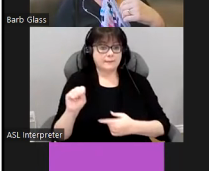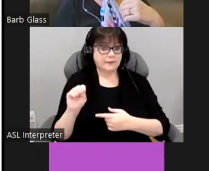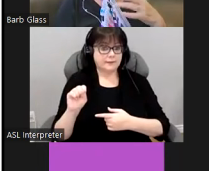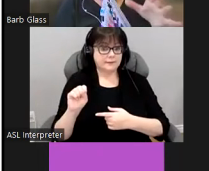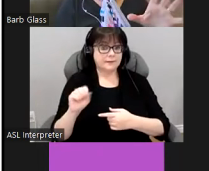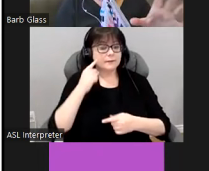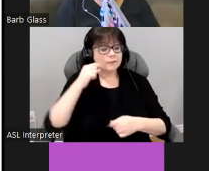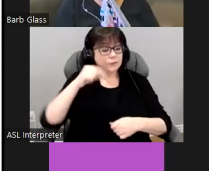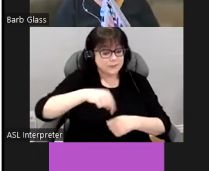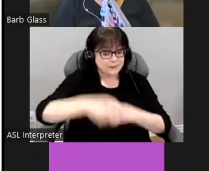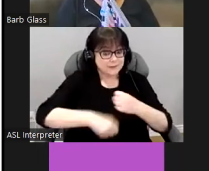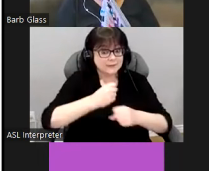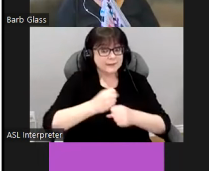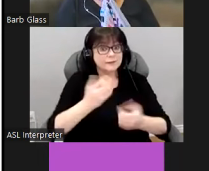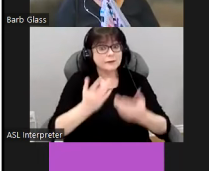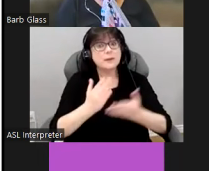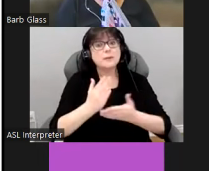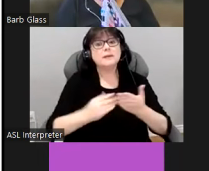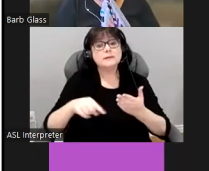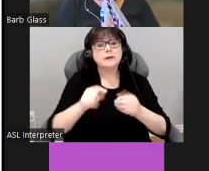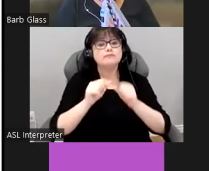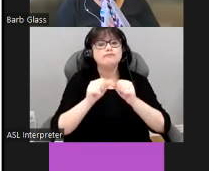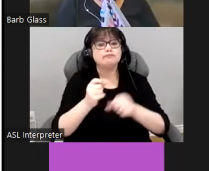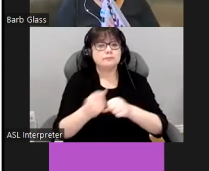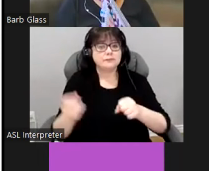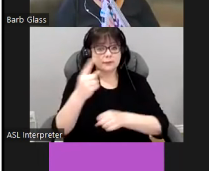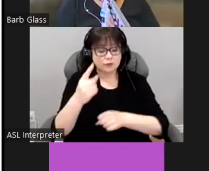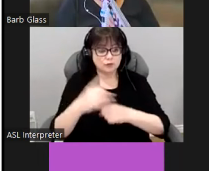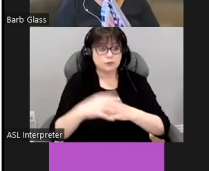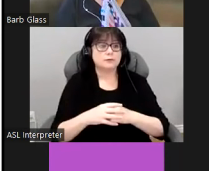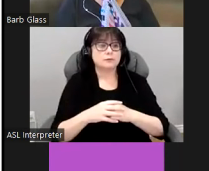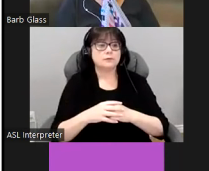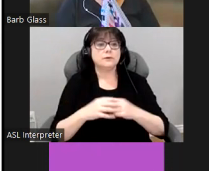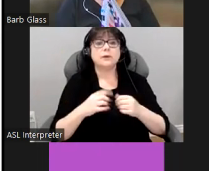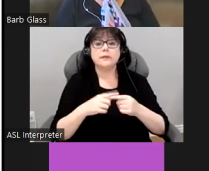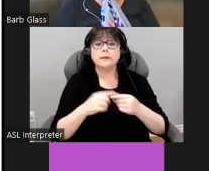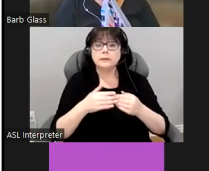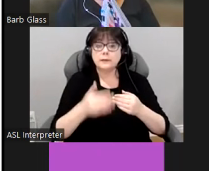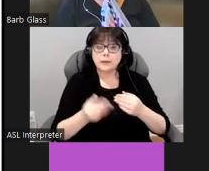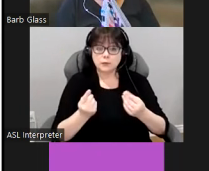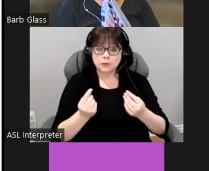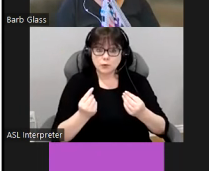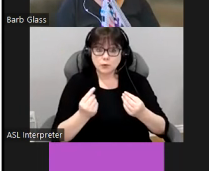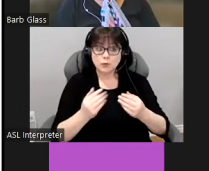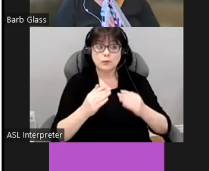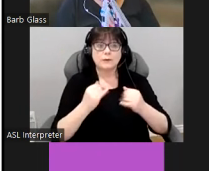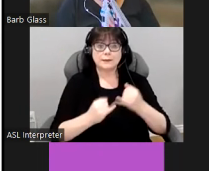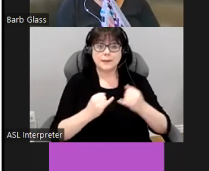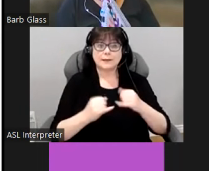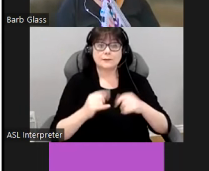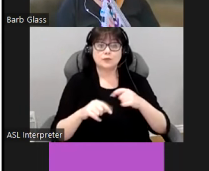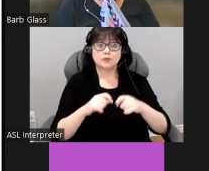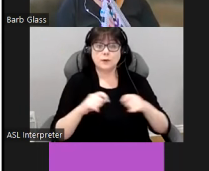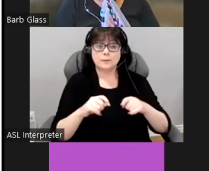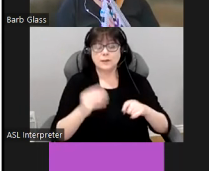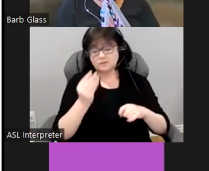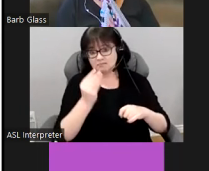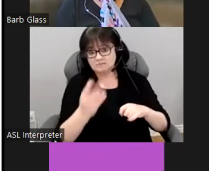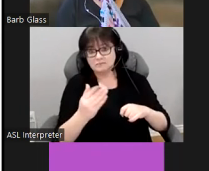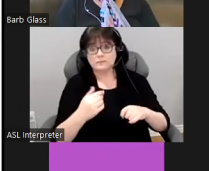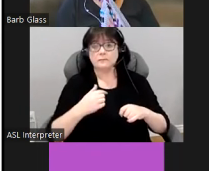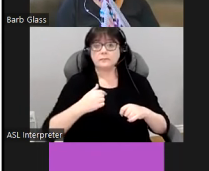And that will incorporate some next steps. And then of course, a little wrap up at the end. I do have my chat box open. I like to try and address